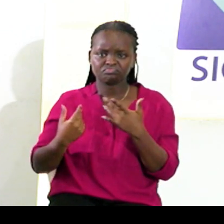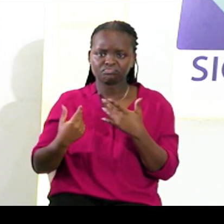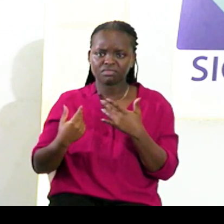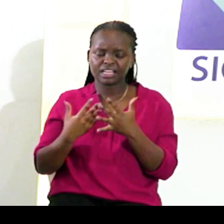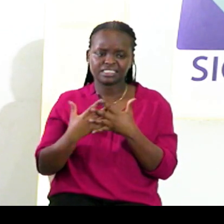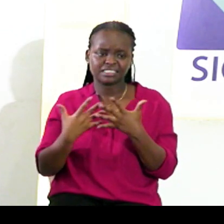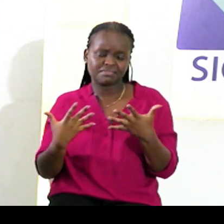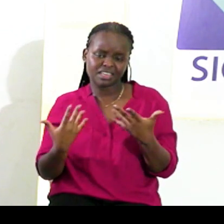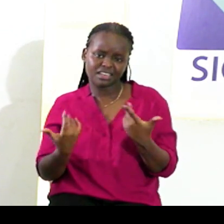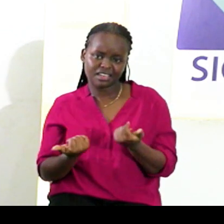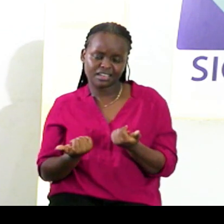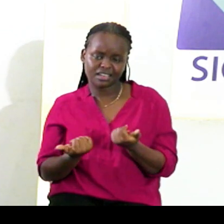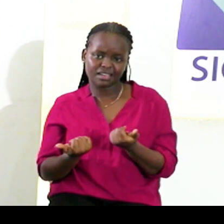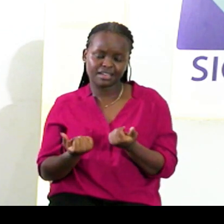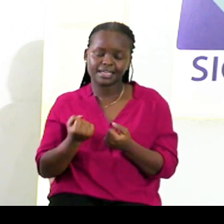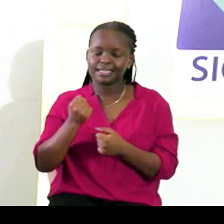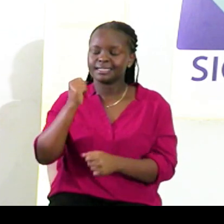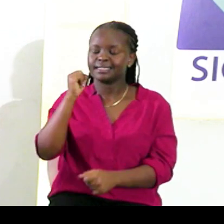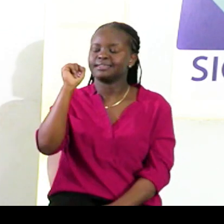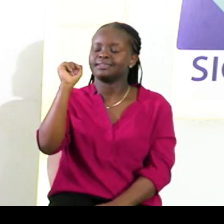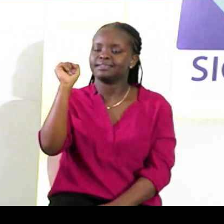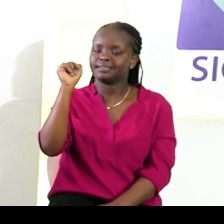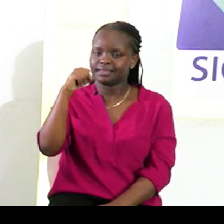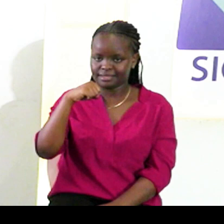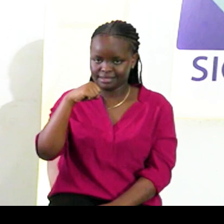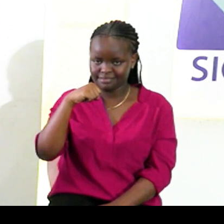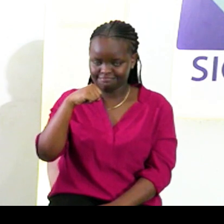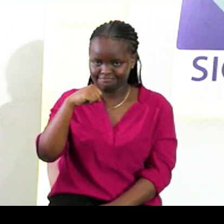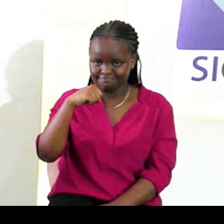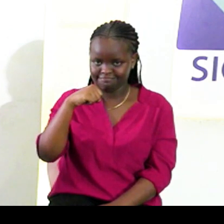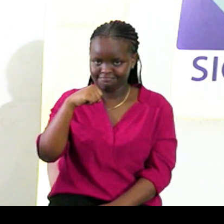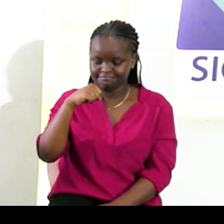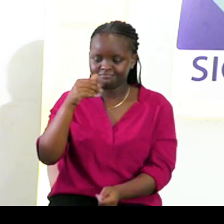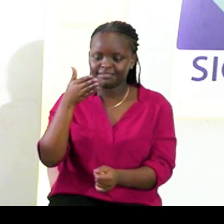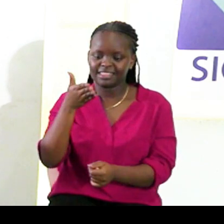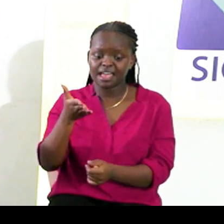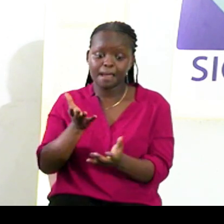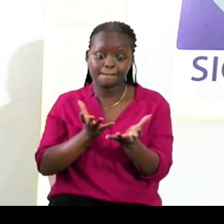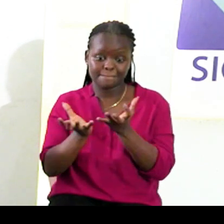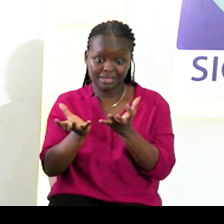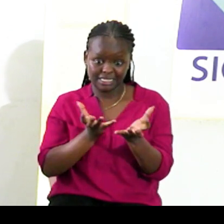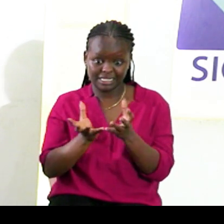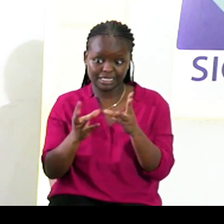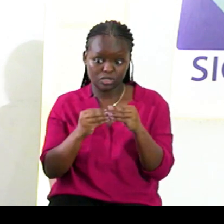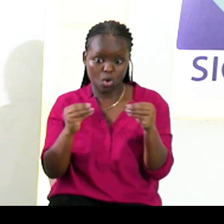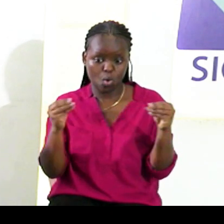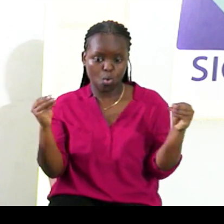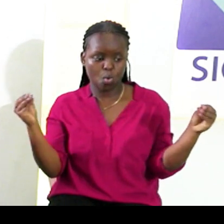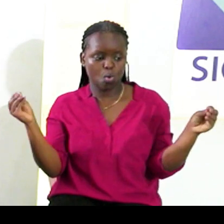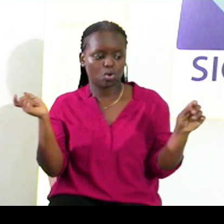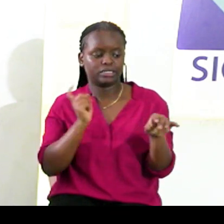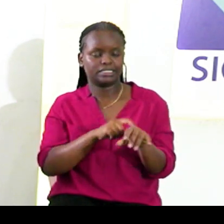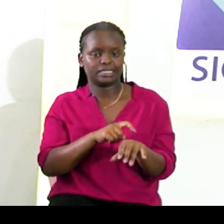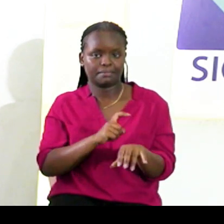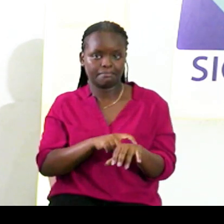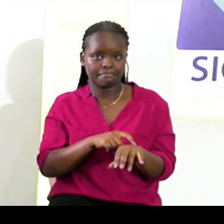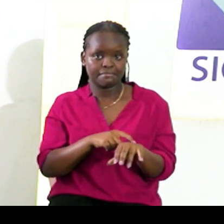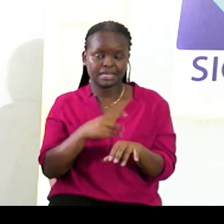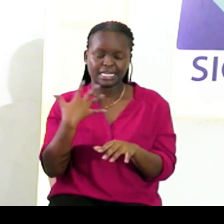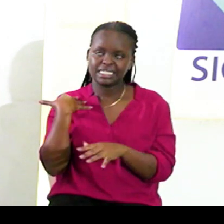something like that? Yeah, I've been into business for a quite long time.